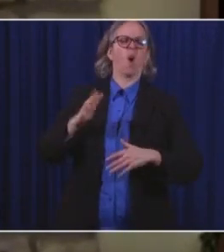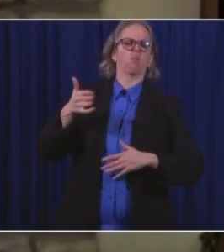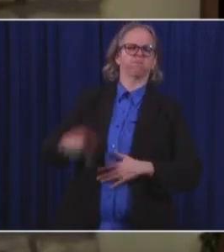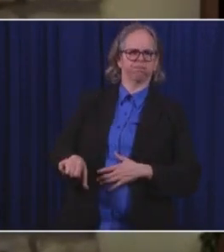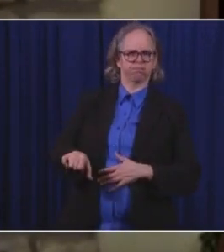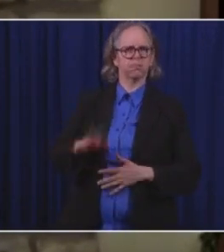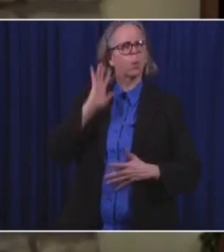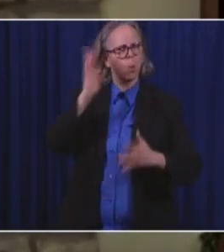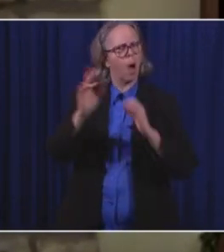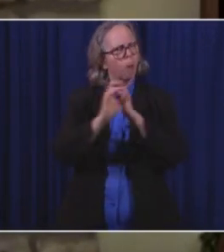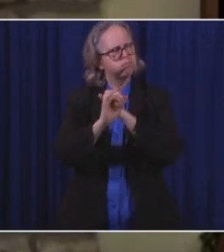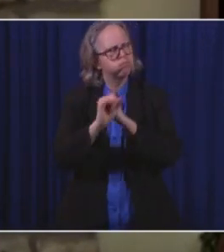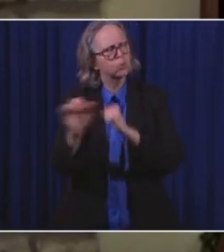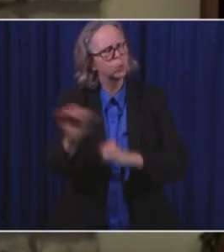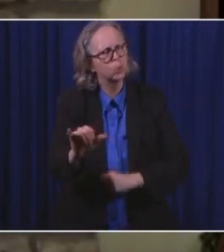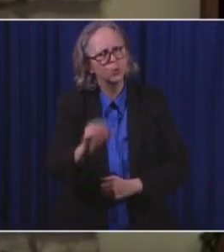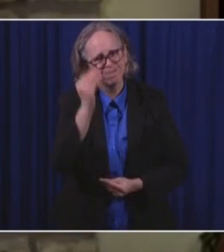well.